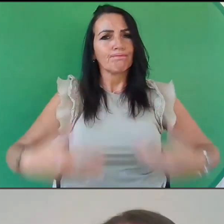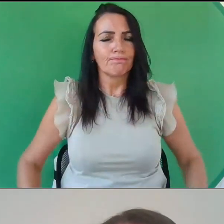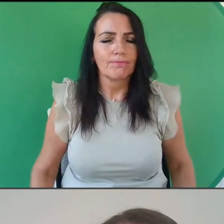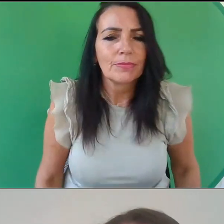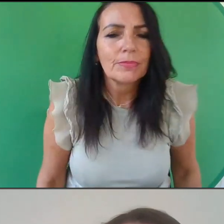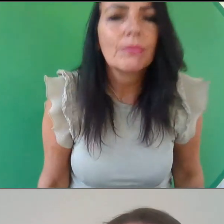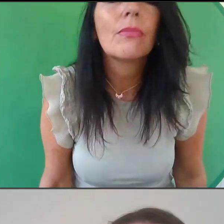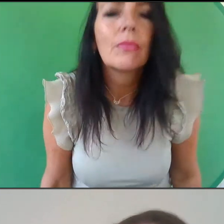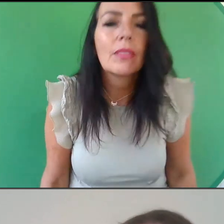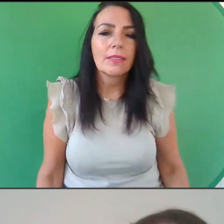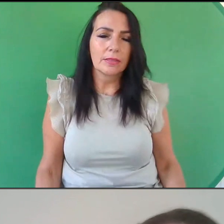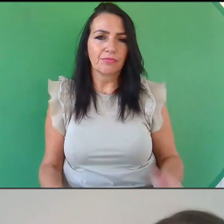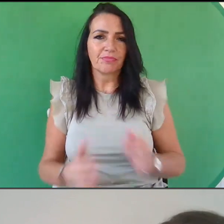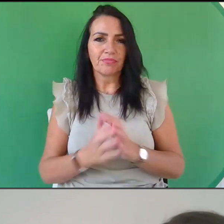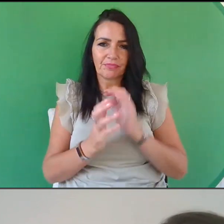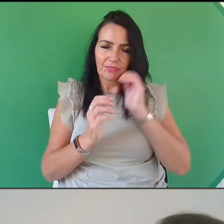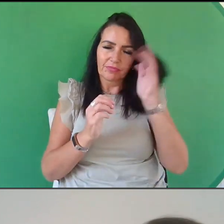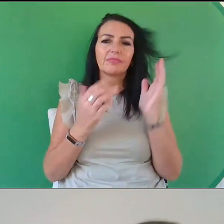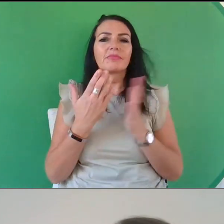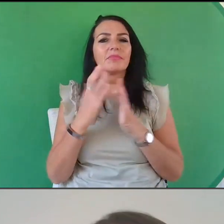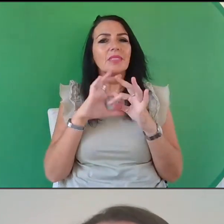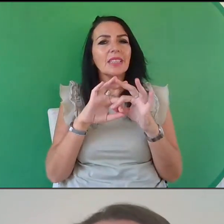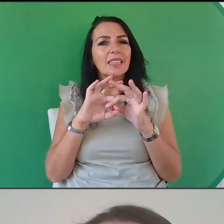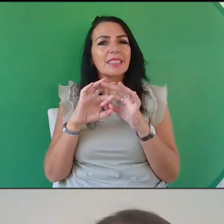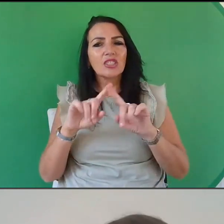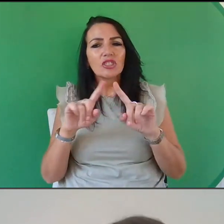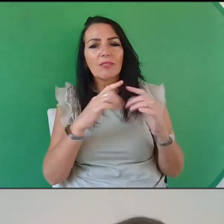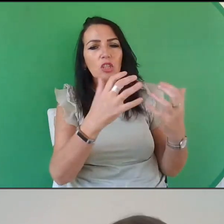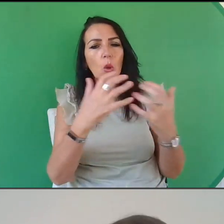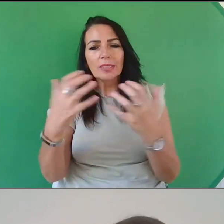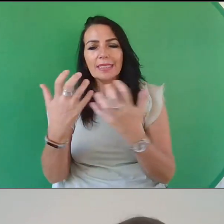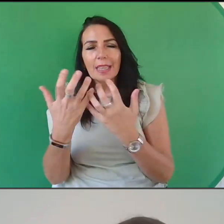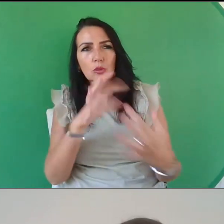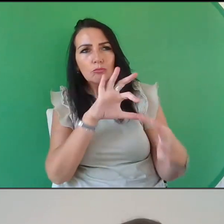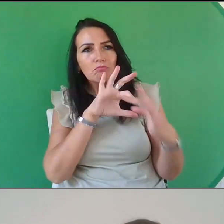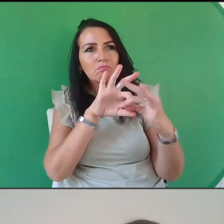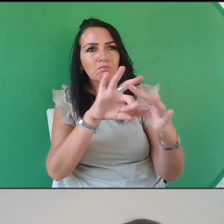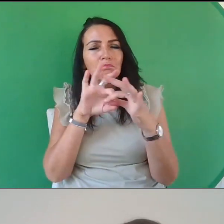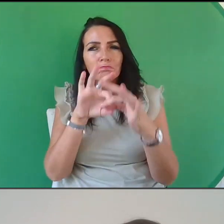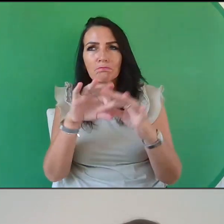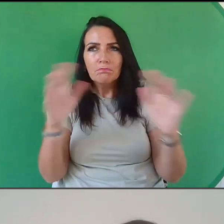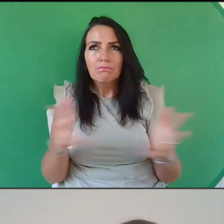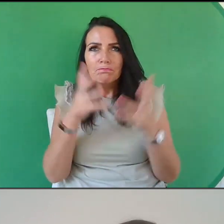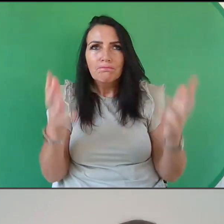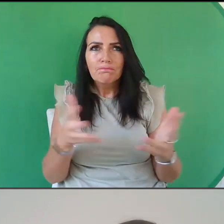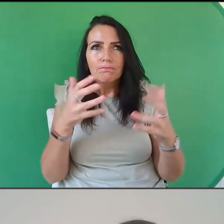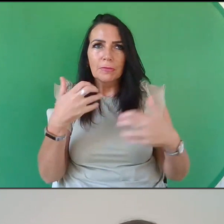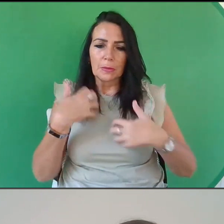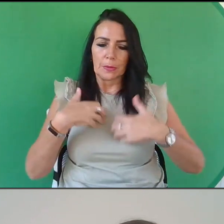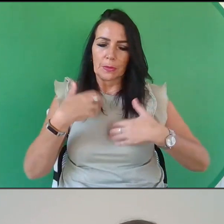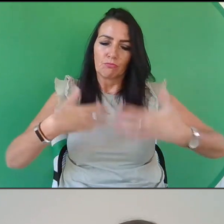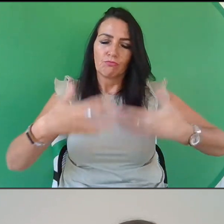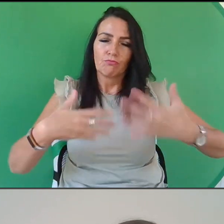sounds like it's mostly about kind of engaging different audiences and explaining benefits, and hopefully I give a little bit of an introduction to